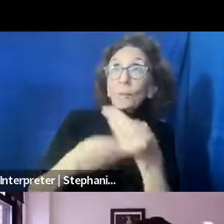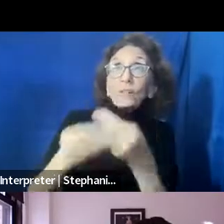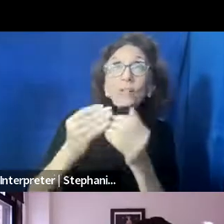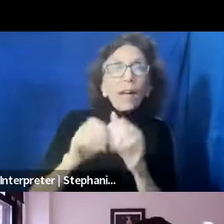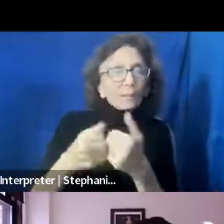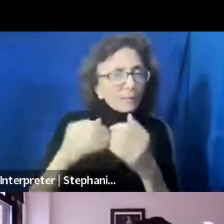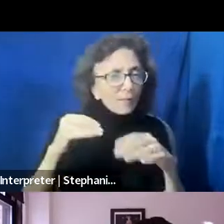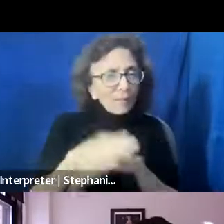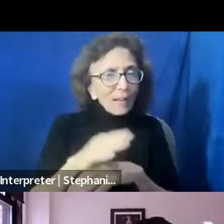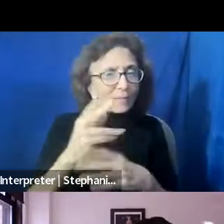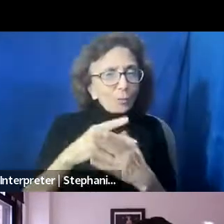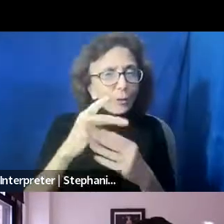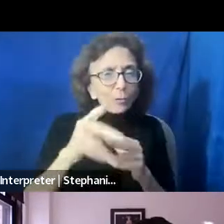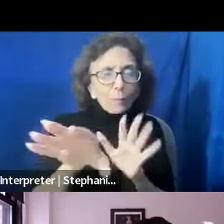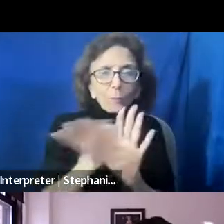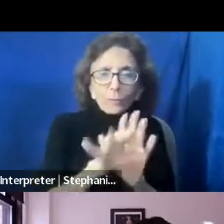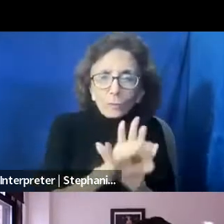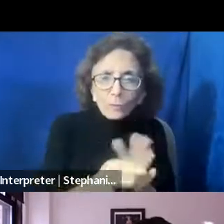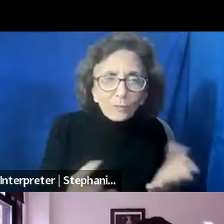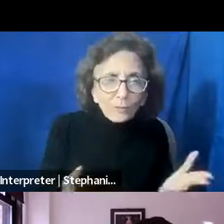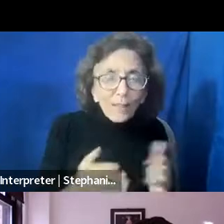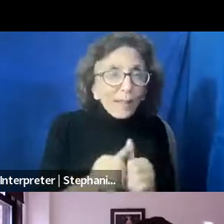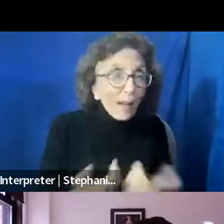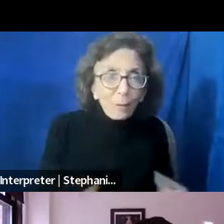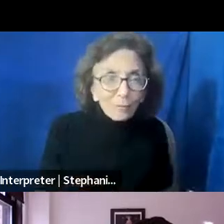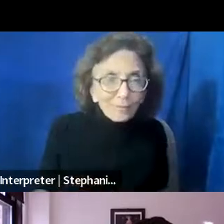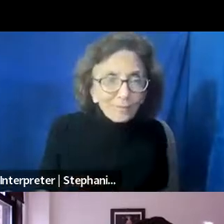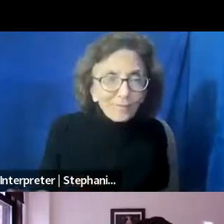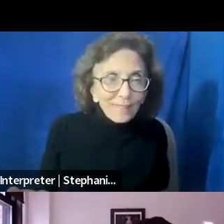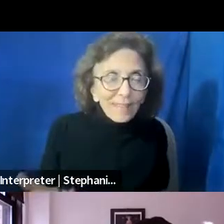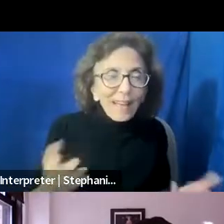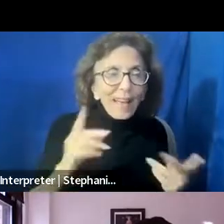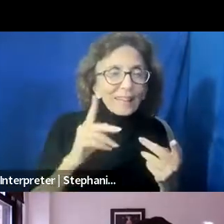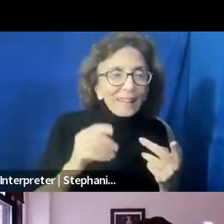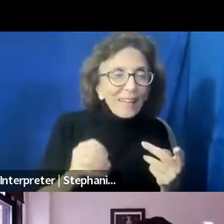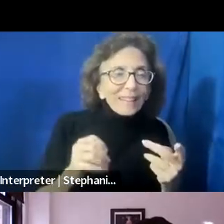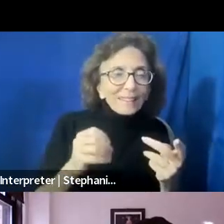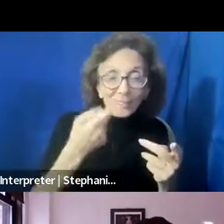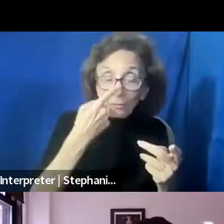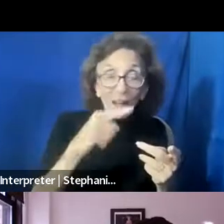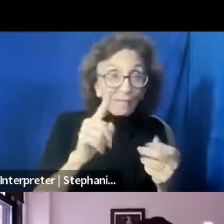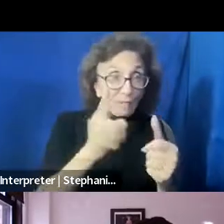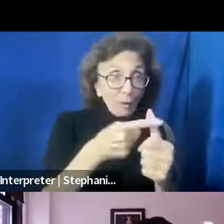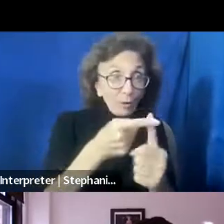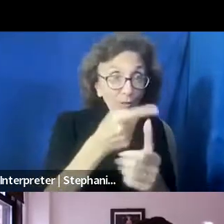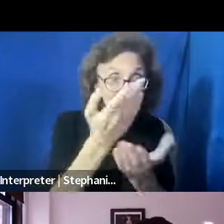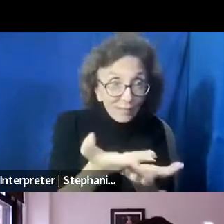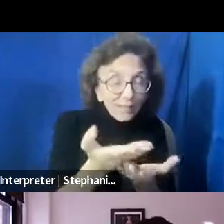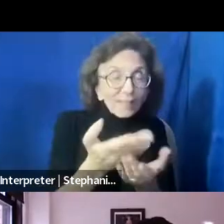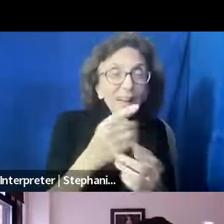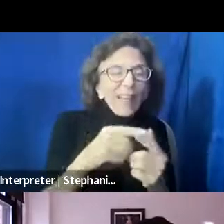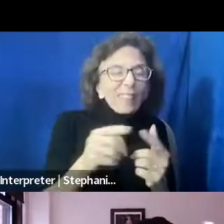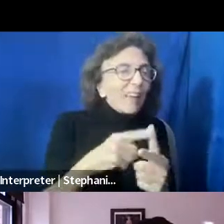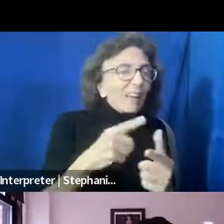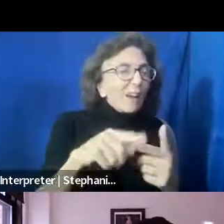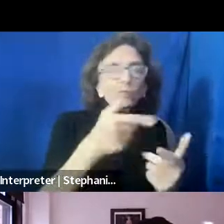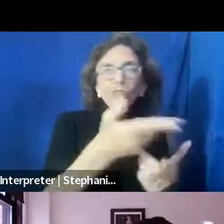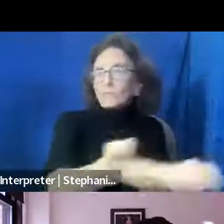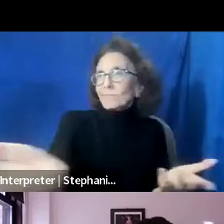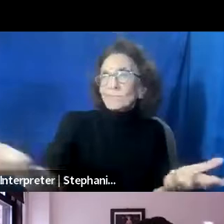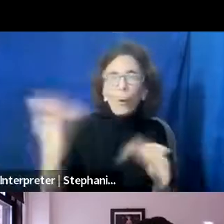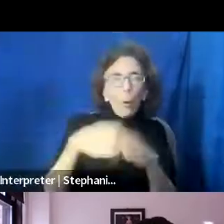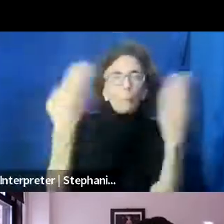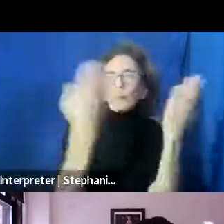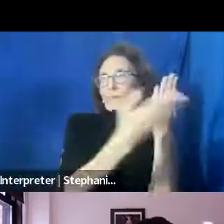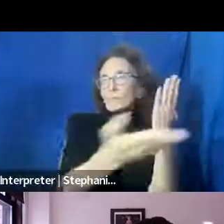in what ways. And maybe Kate, since I picked up on something you said, if you could start, but again, then I'll just ask anyone